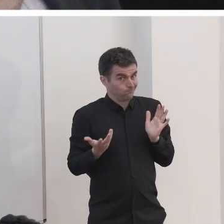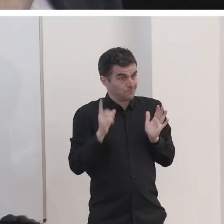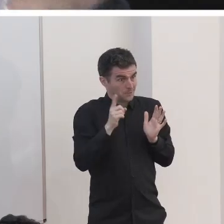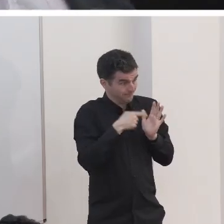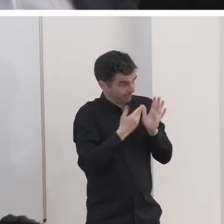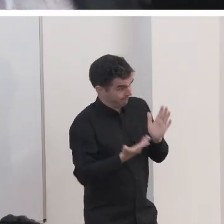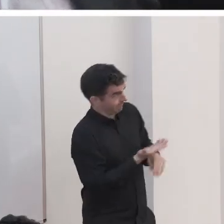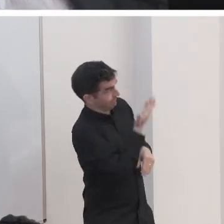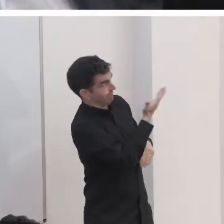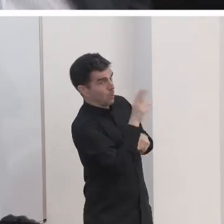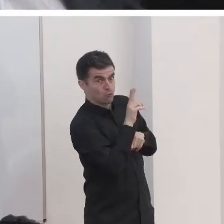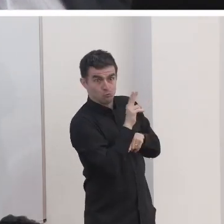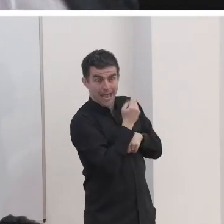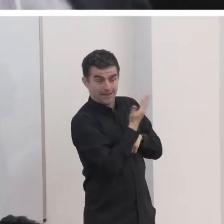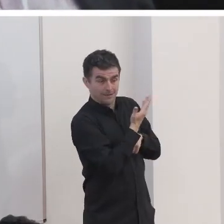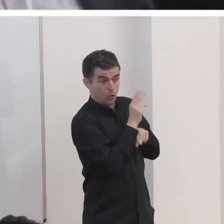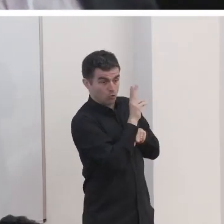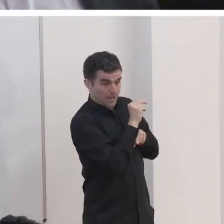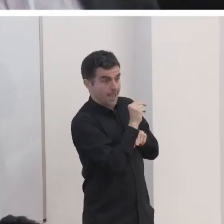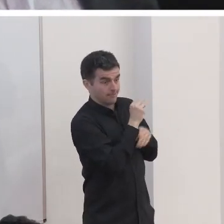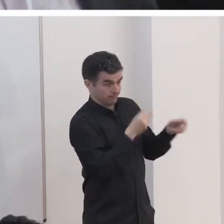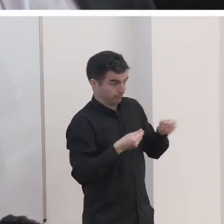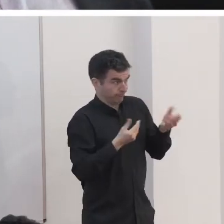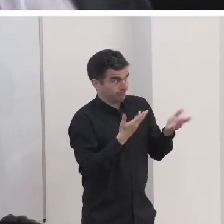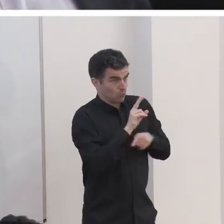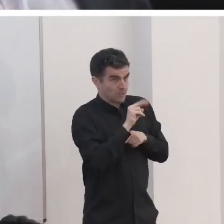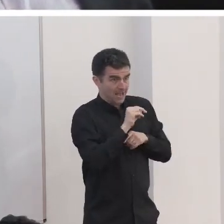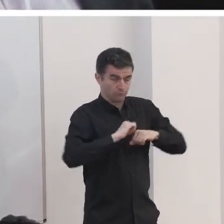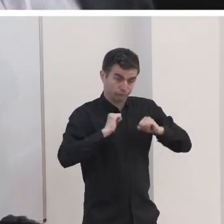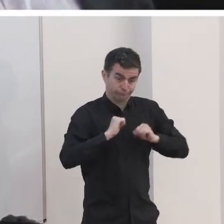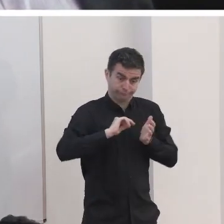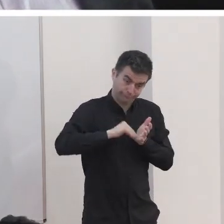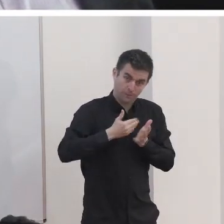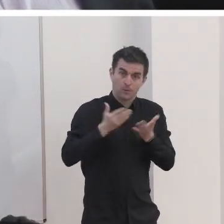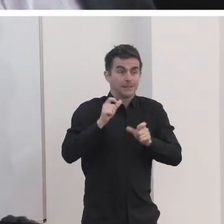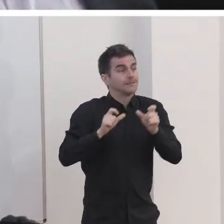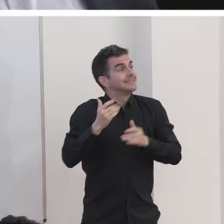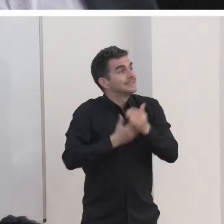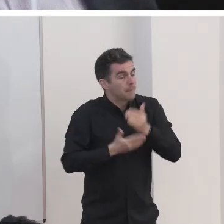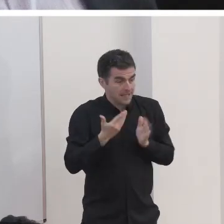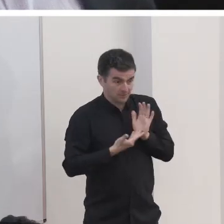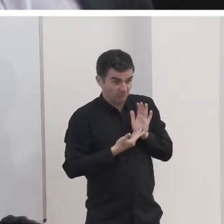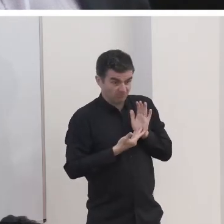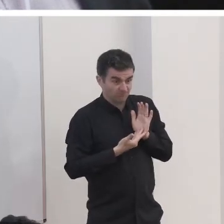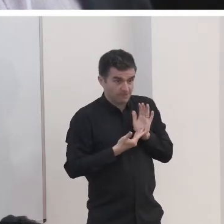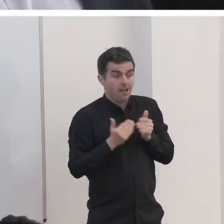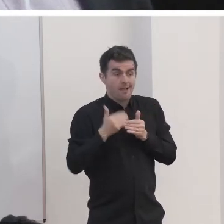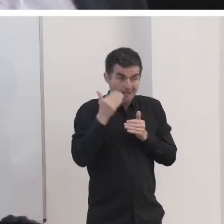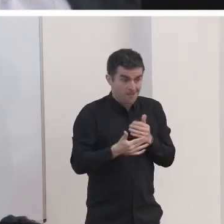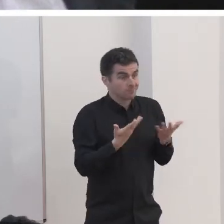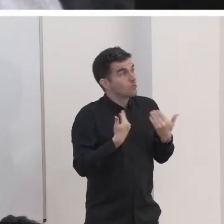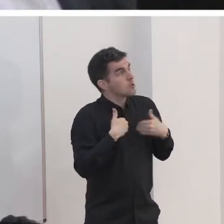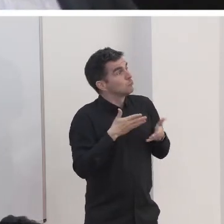UN country team is also in charge of disability within the UN in Sierra Leone. So like I told them, we cannot be as part of